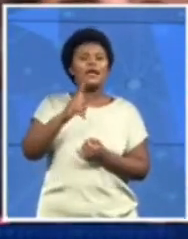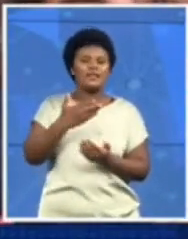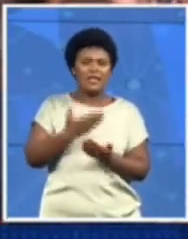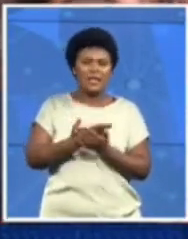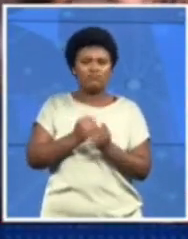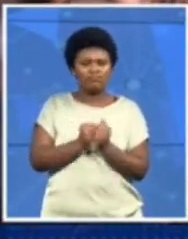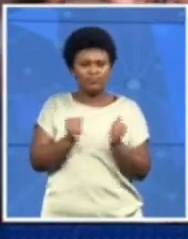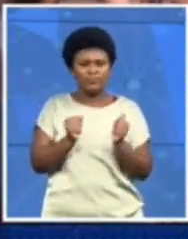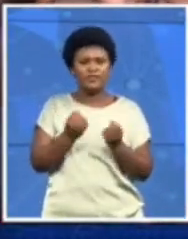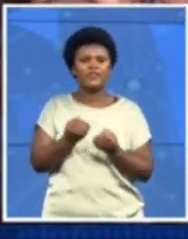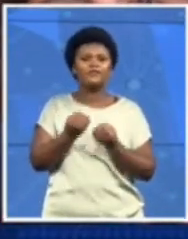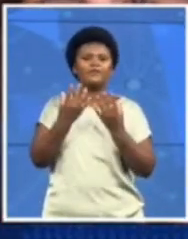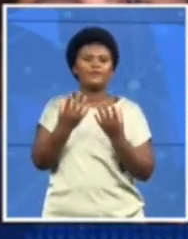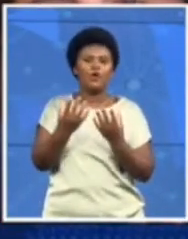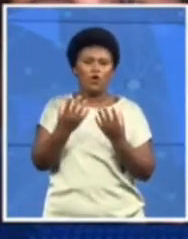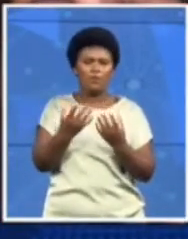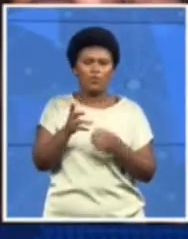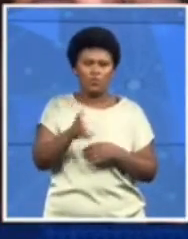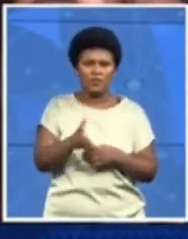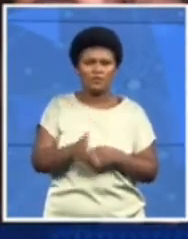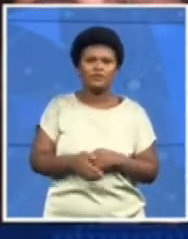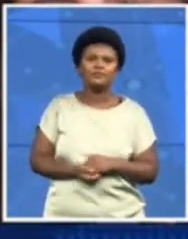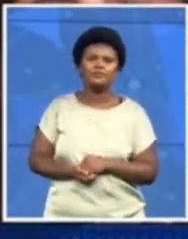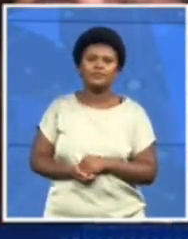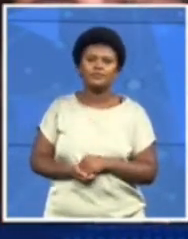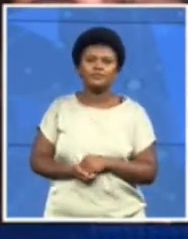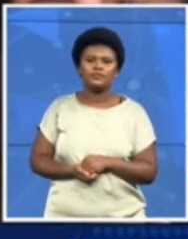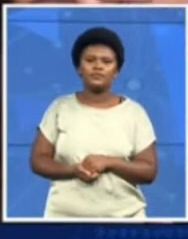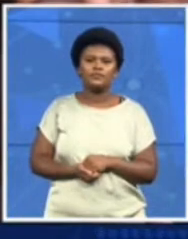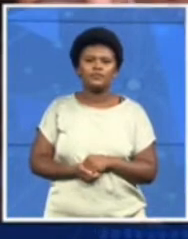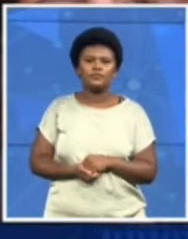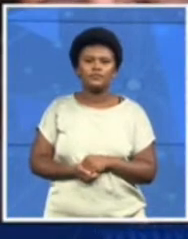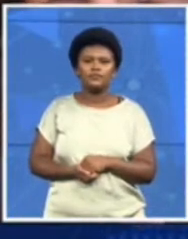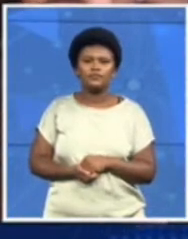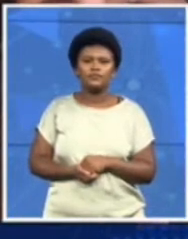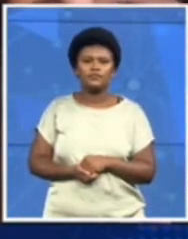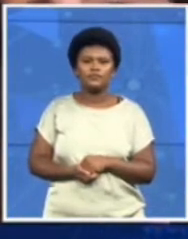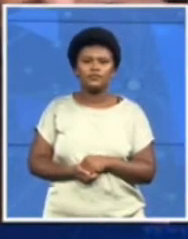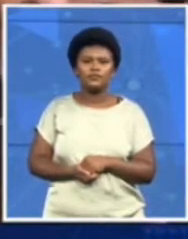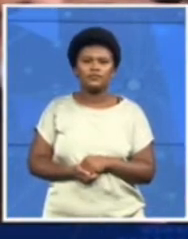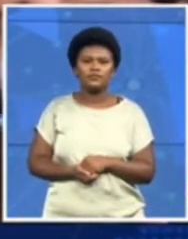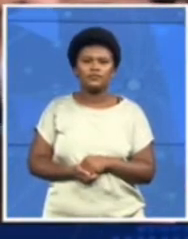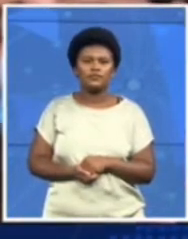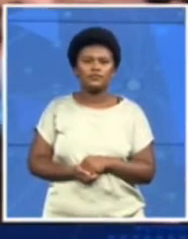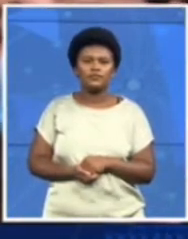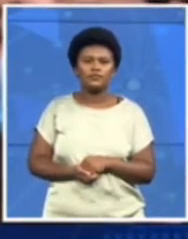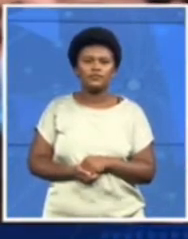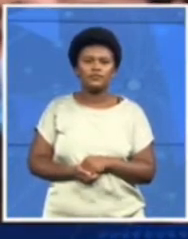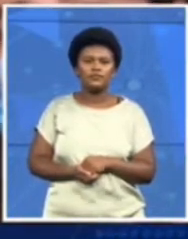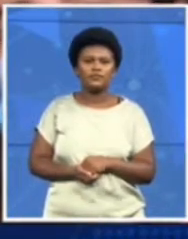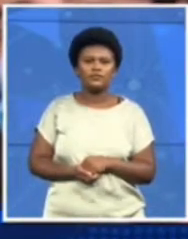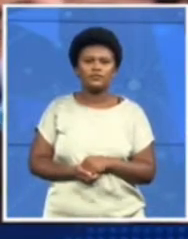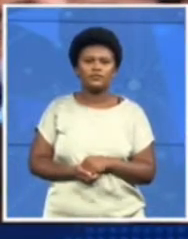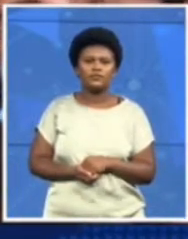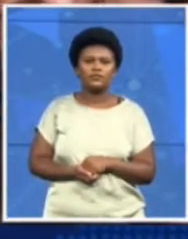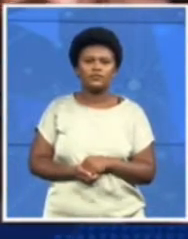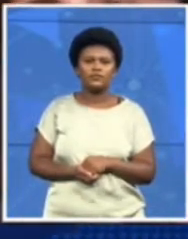will give you information gradually. So your client's being charged with two counts of arson. Arson, yeah.